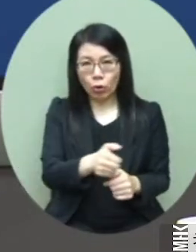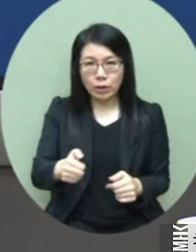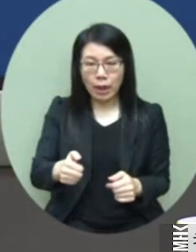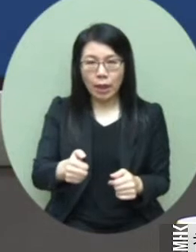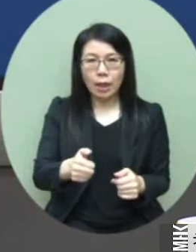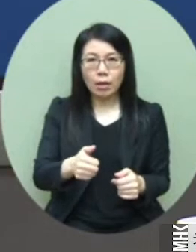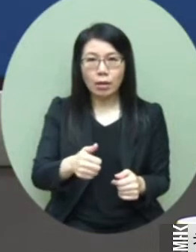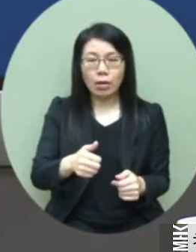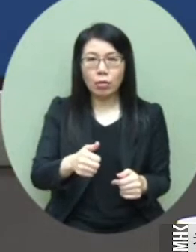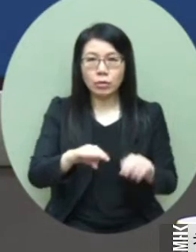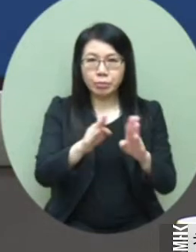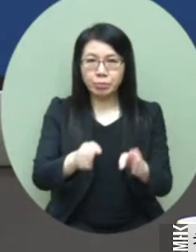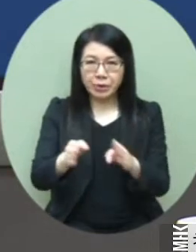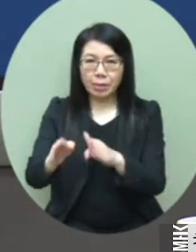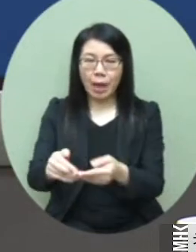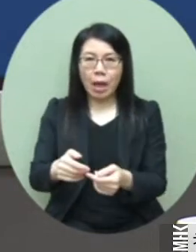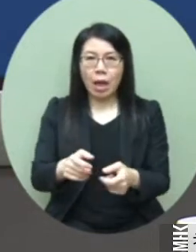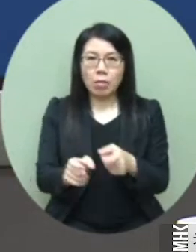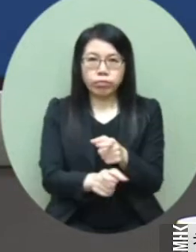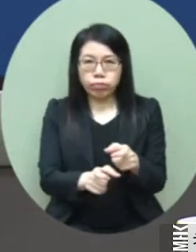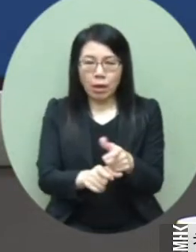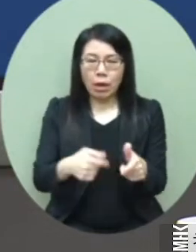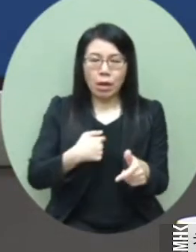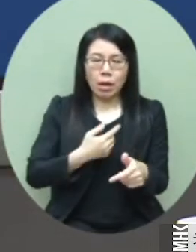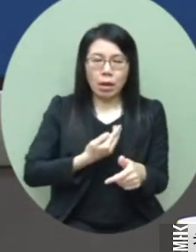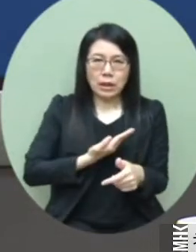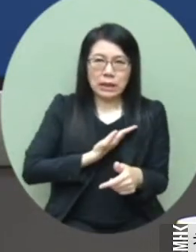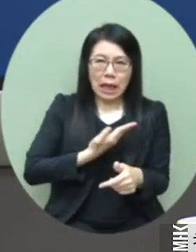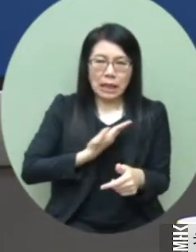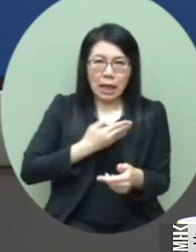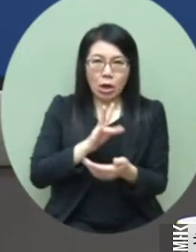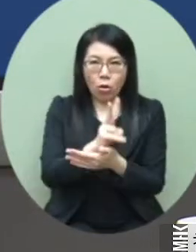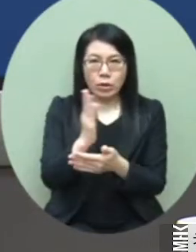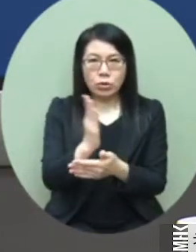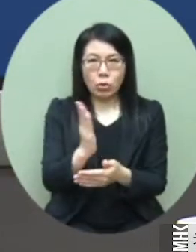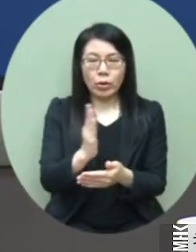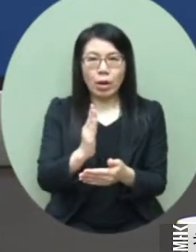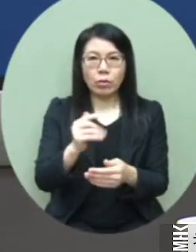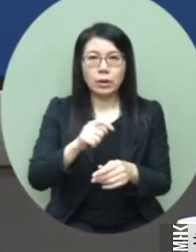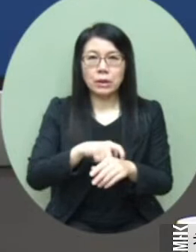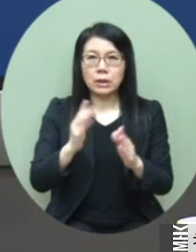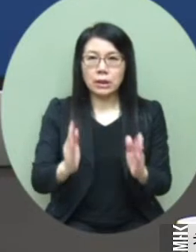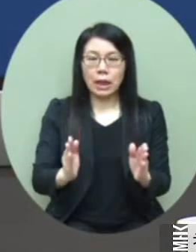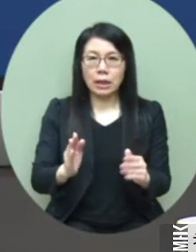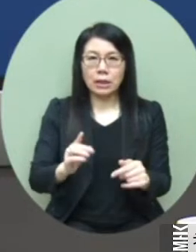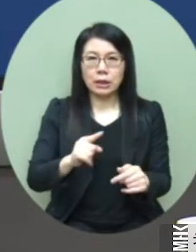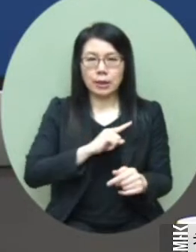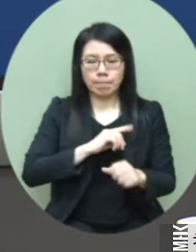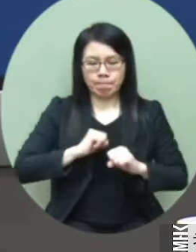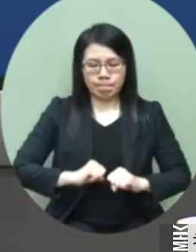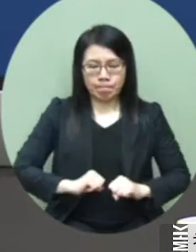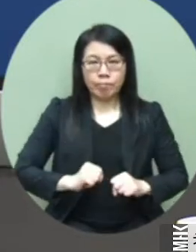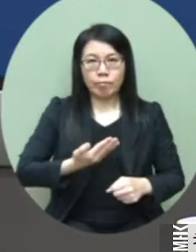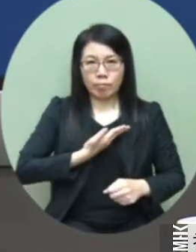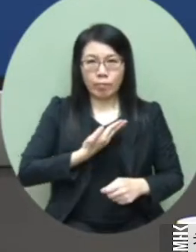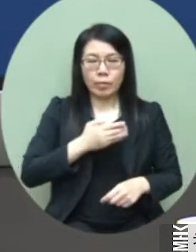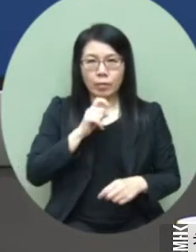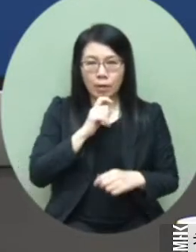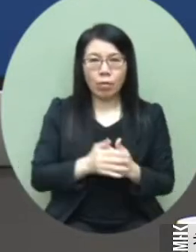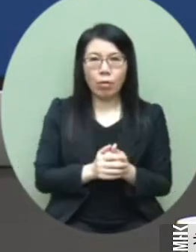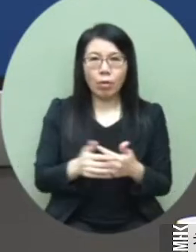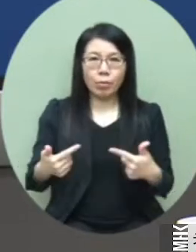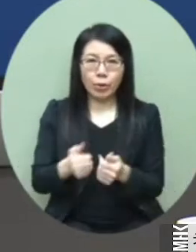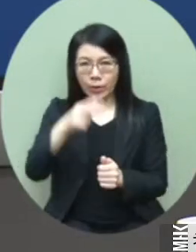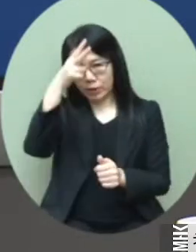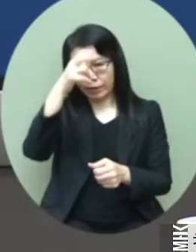very heavy blow. I must express my gratitude to all these premises during the very difficult period of more than